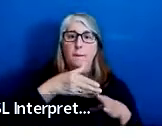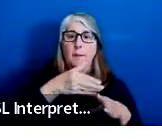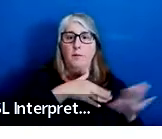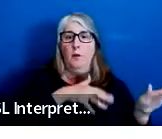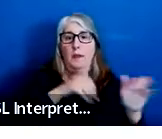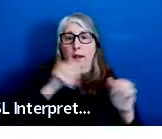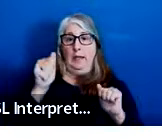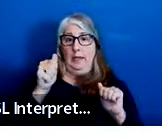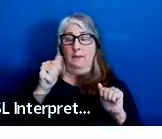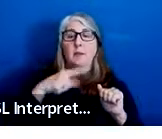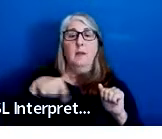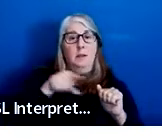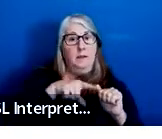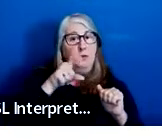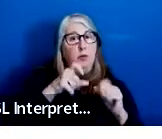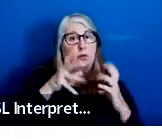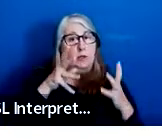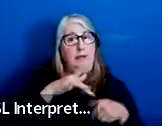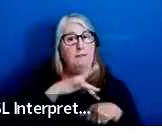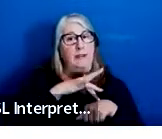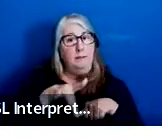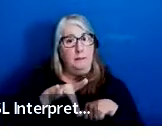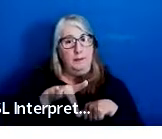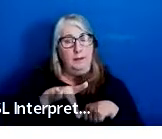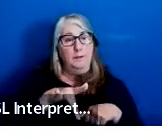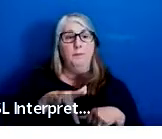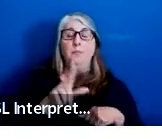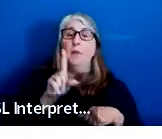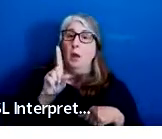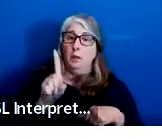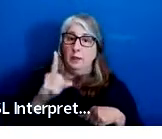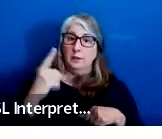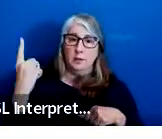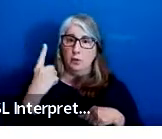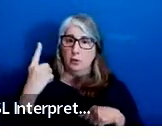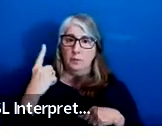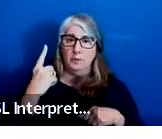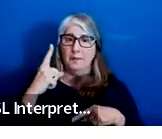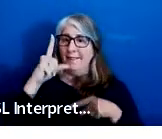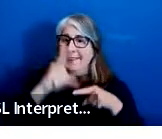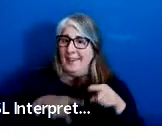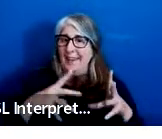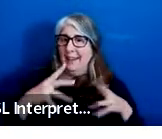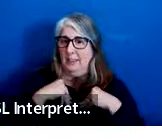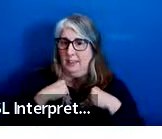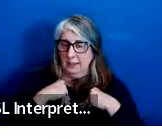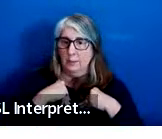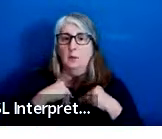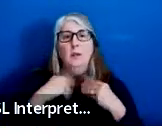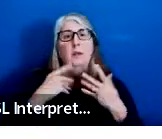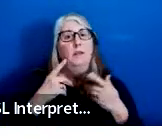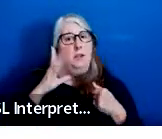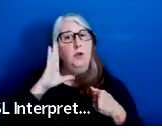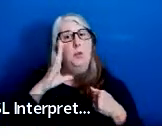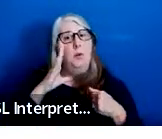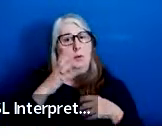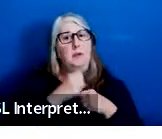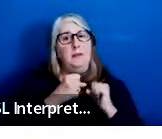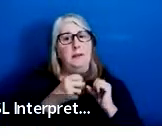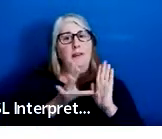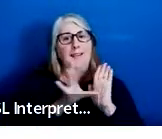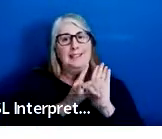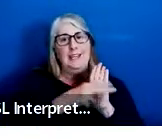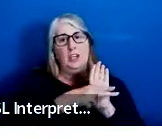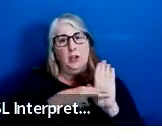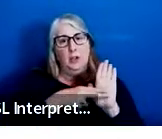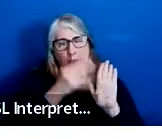site, and they're supposed to leave it empty unless there's something that they couldn't pick up, in which case you should receive a sticker on it